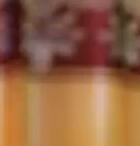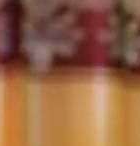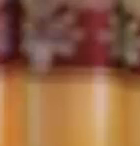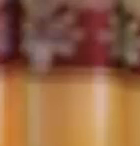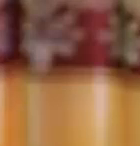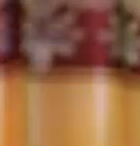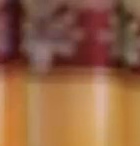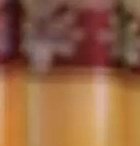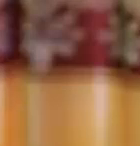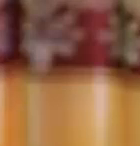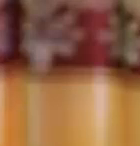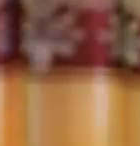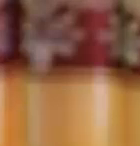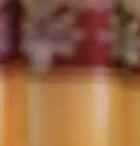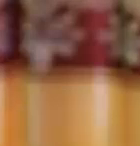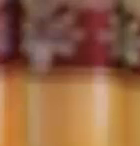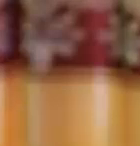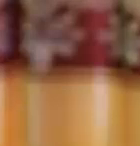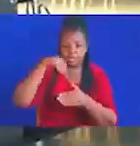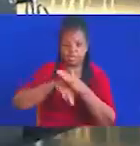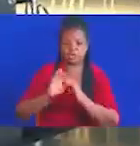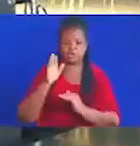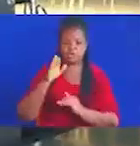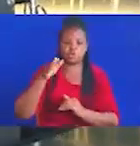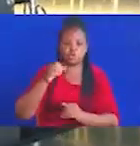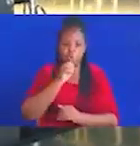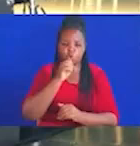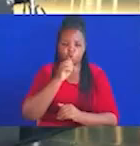that Christ wants you to attain. Thank you.